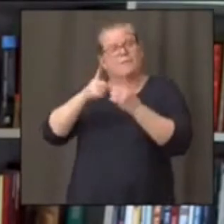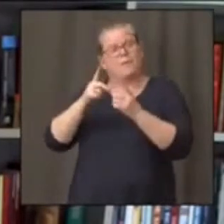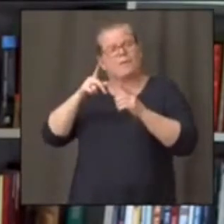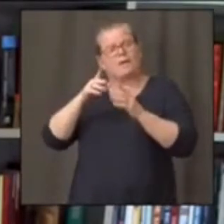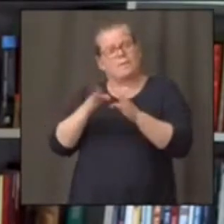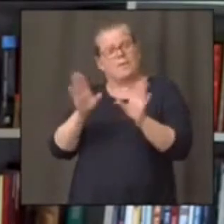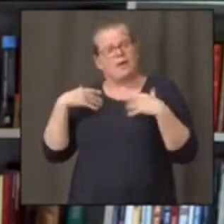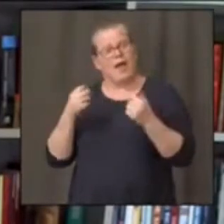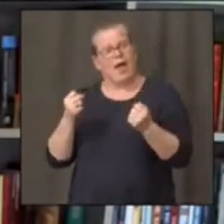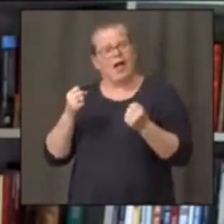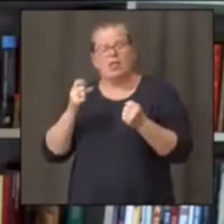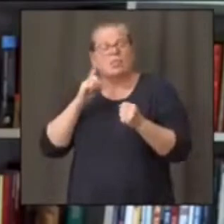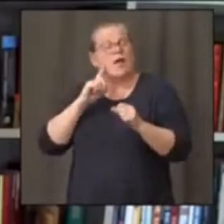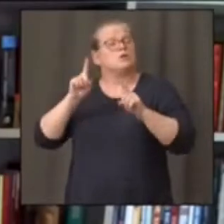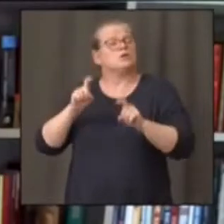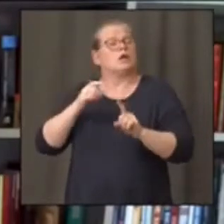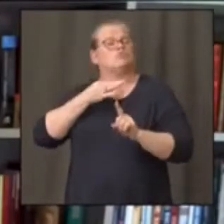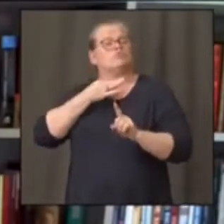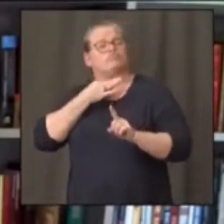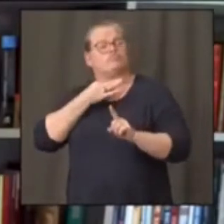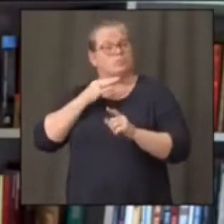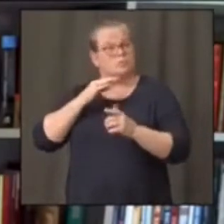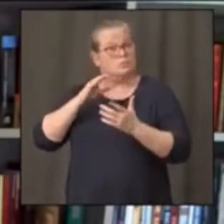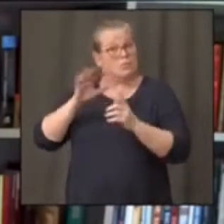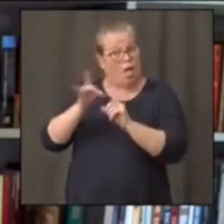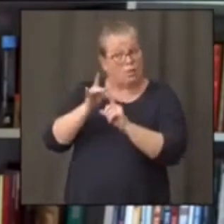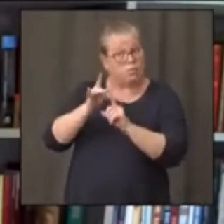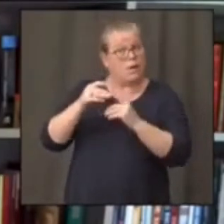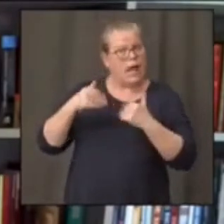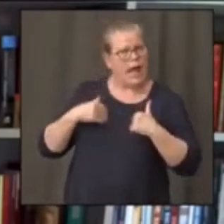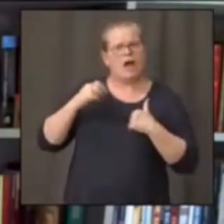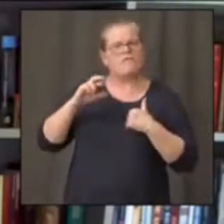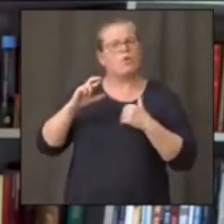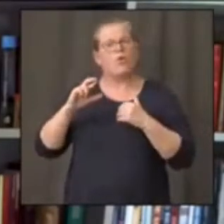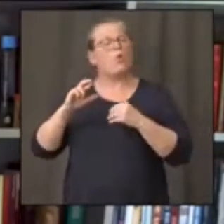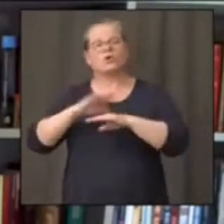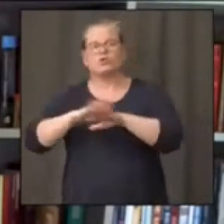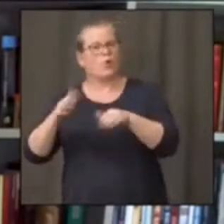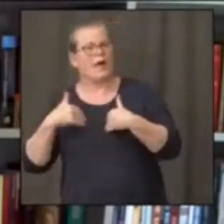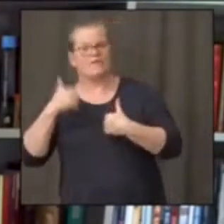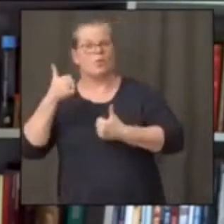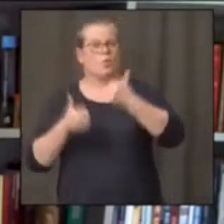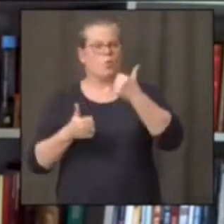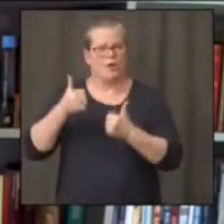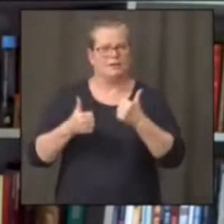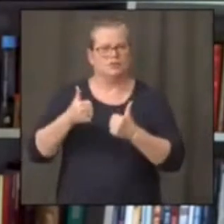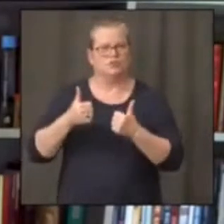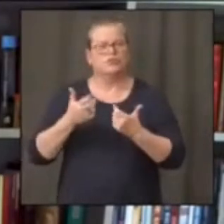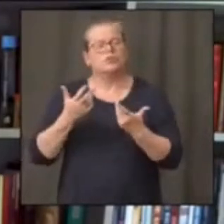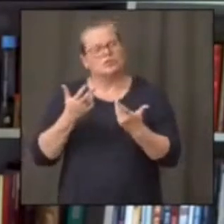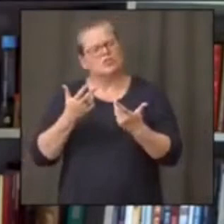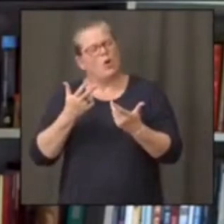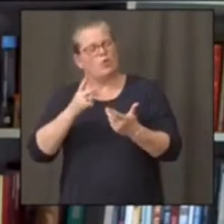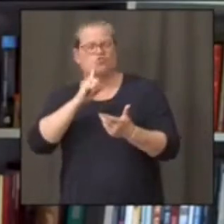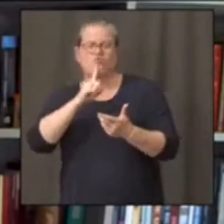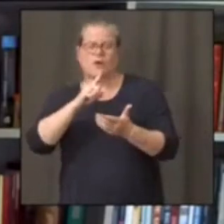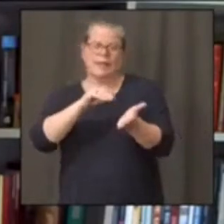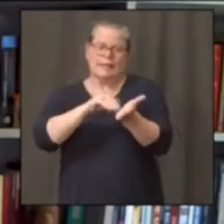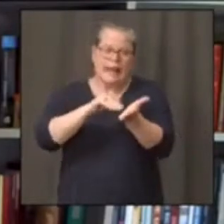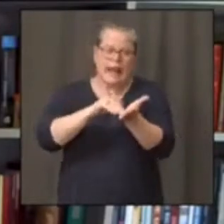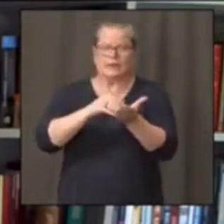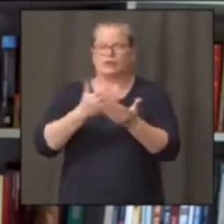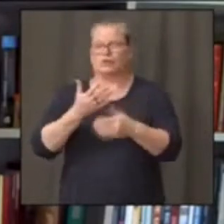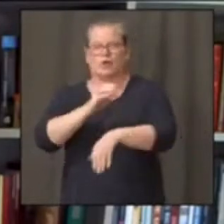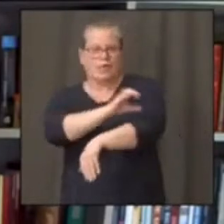an infection is real or not. And that ultimately is the decision of the clinician, people like myself. This happens commonly